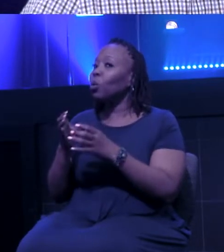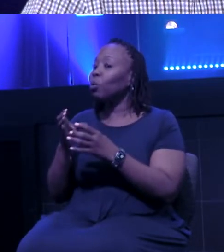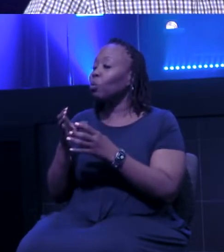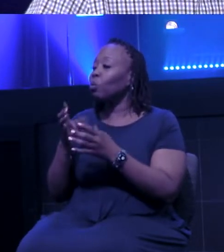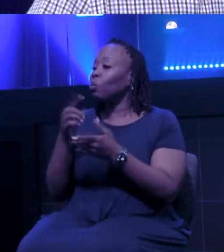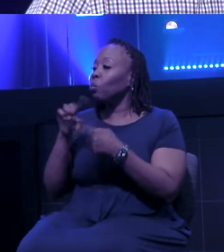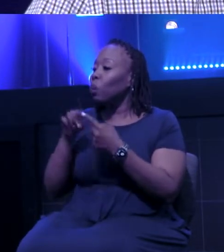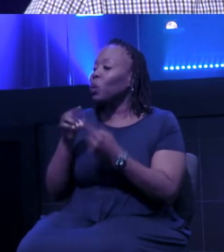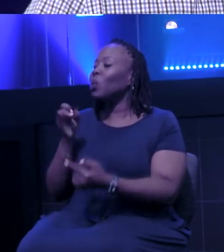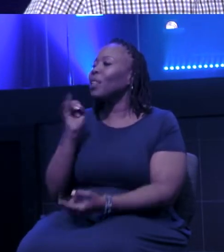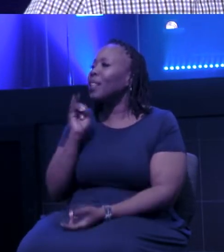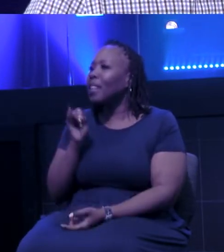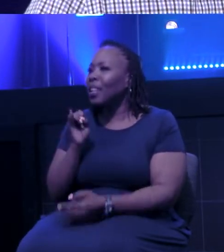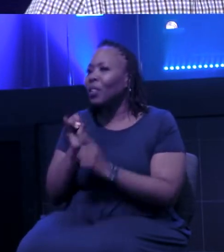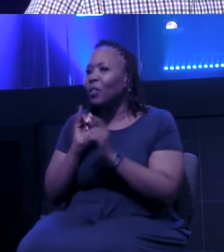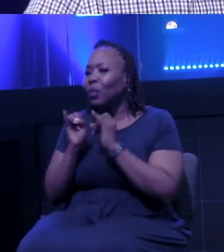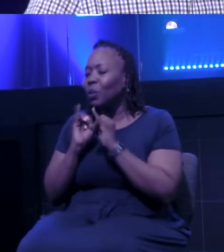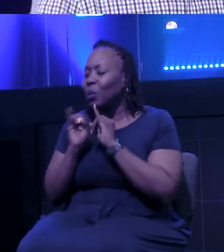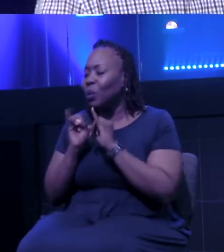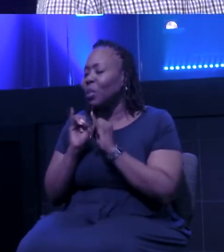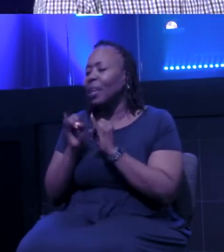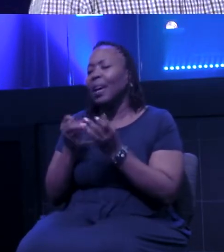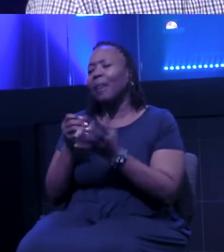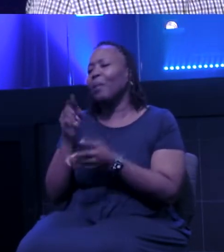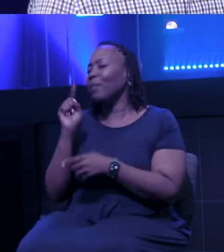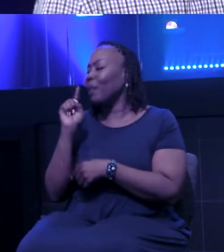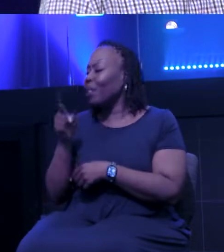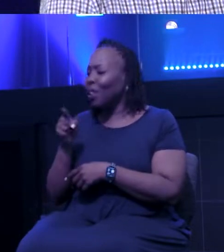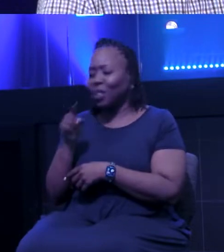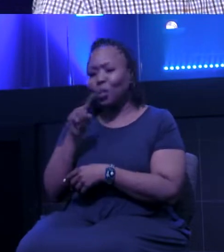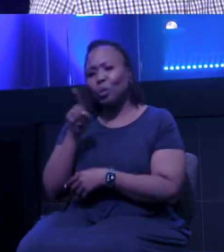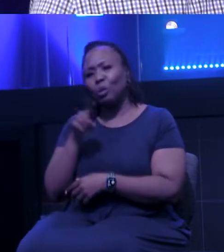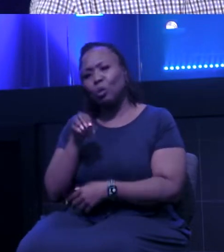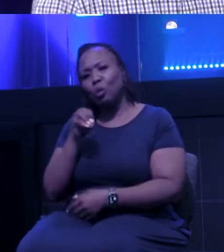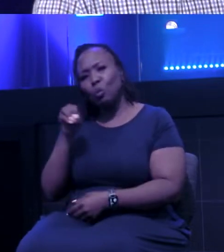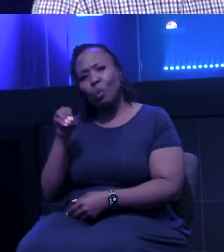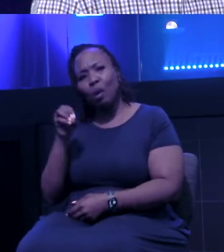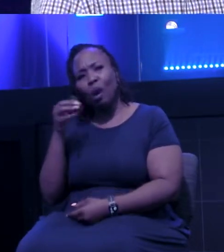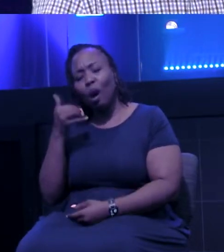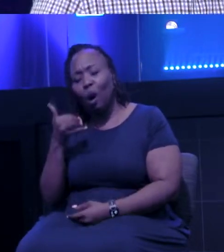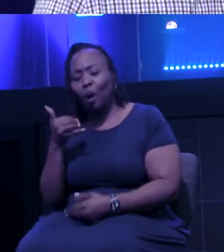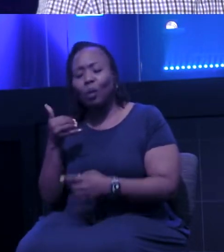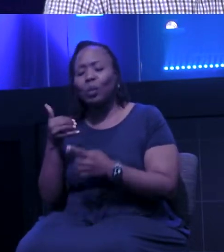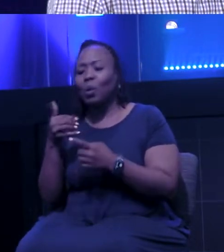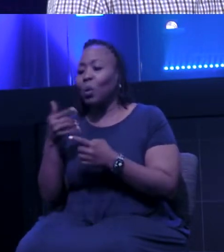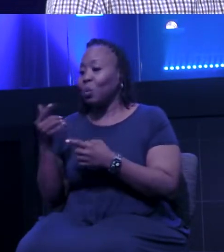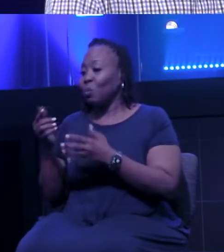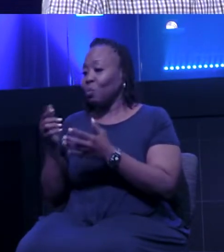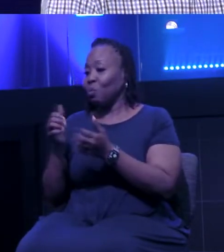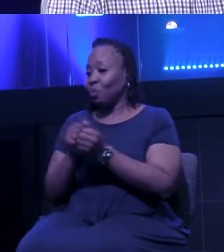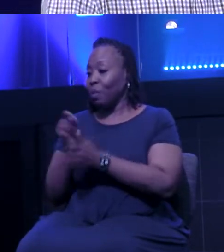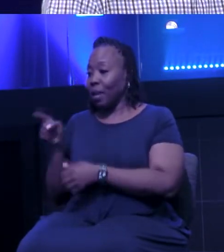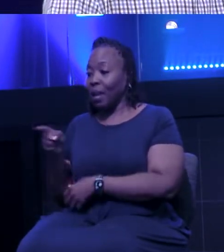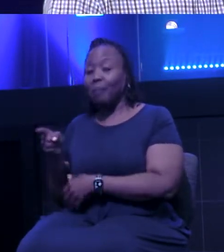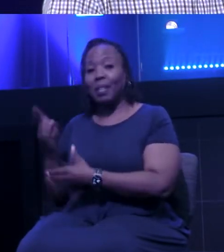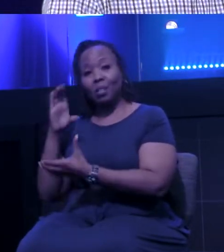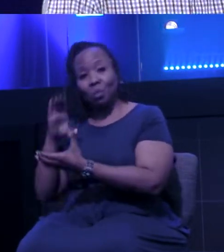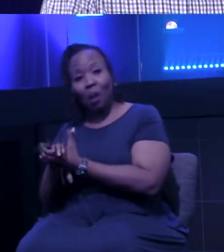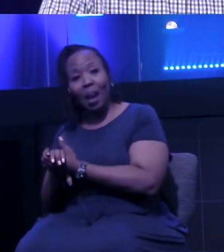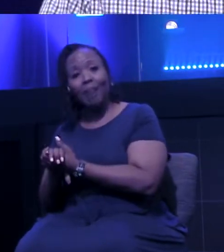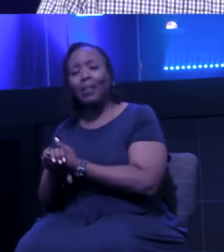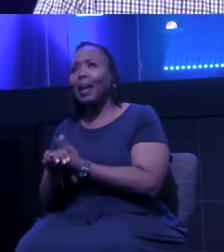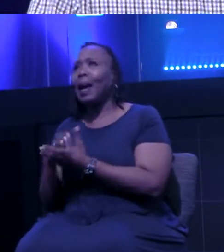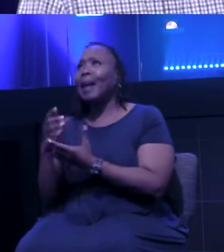been on Zoom calls multiple times, not only with Gonzalo, but with his wife, Amanda. Yeah. And I would come away and go, wow, Gonzalo